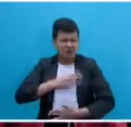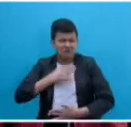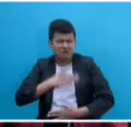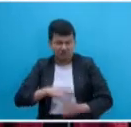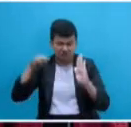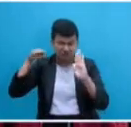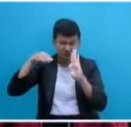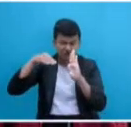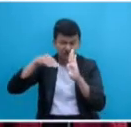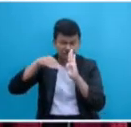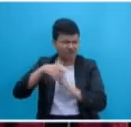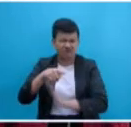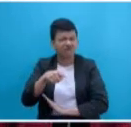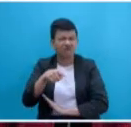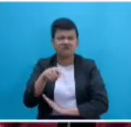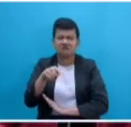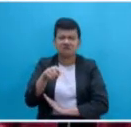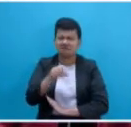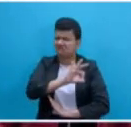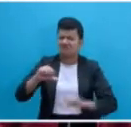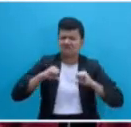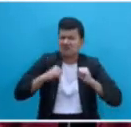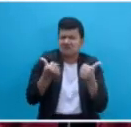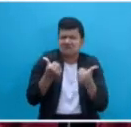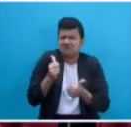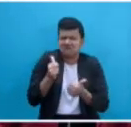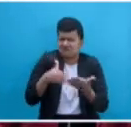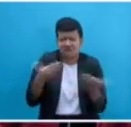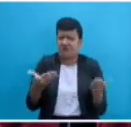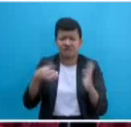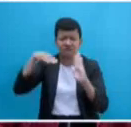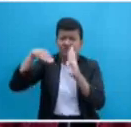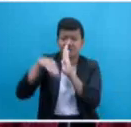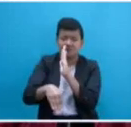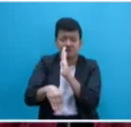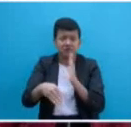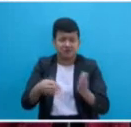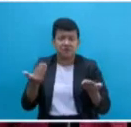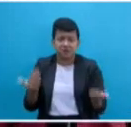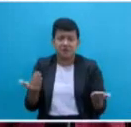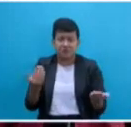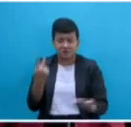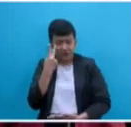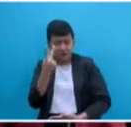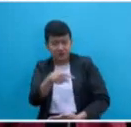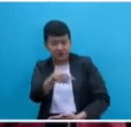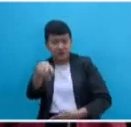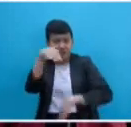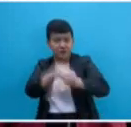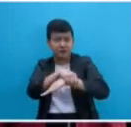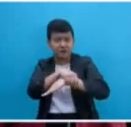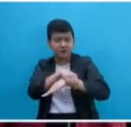pride and higher public expectations, Mr. Speaker. The recent attacks on our police personnel, Mr. Speaker,